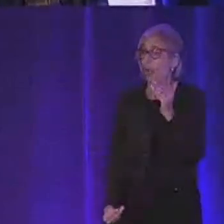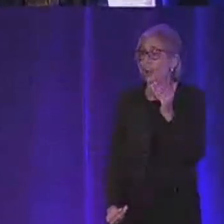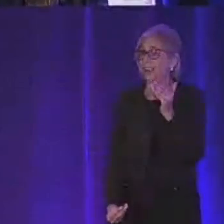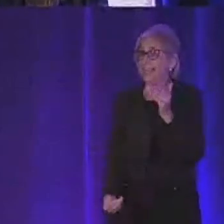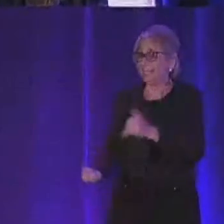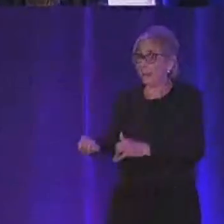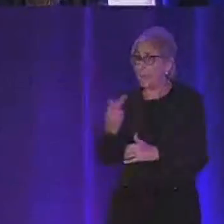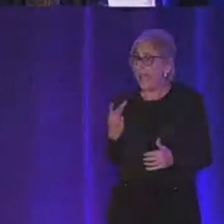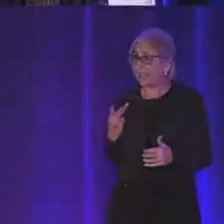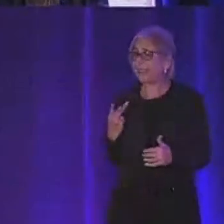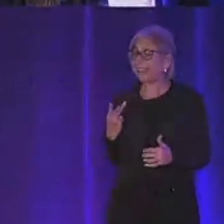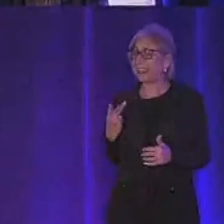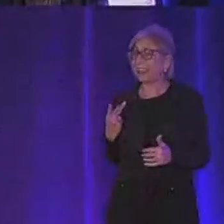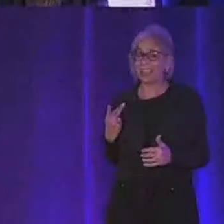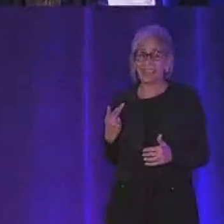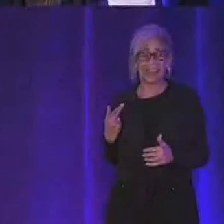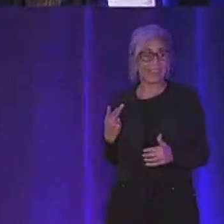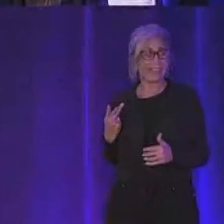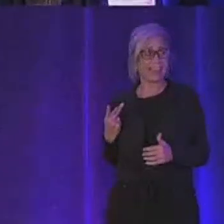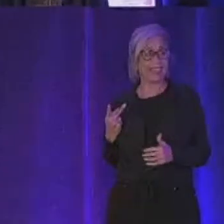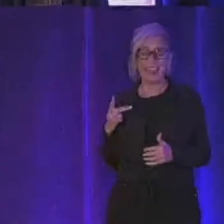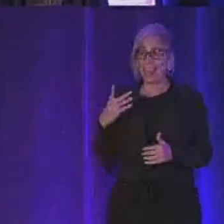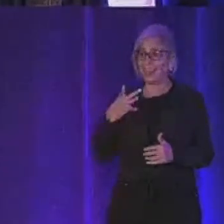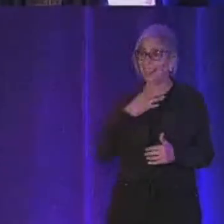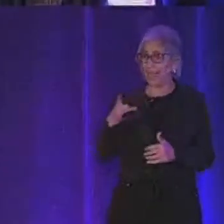back. Hit that like button.